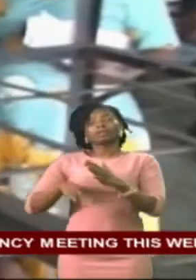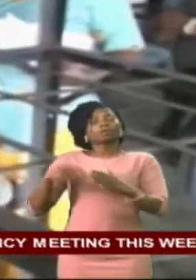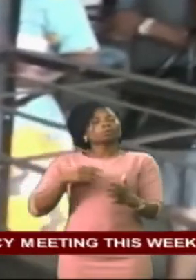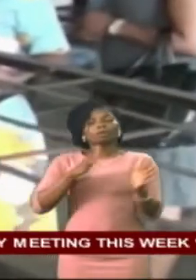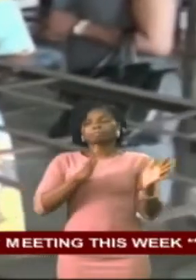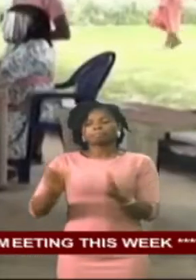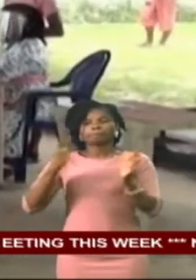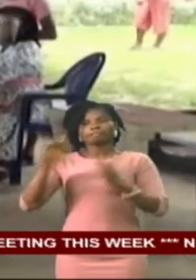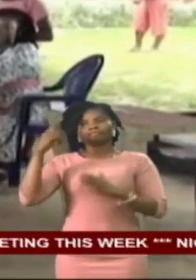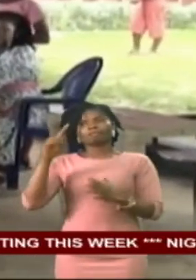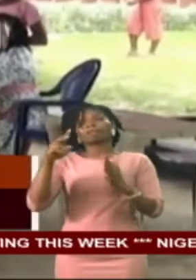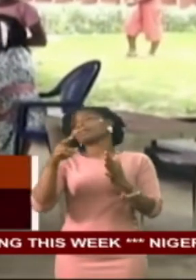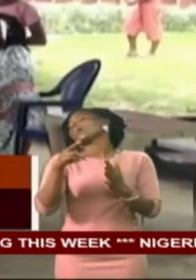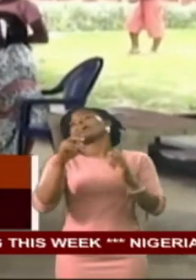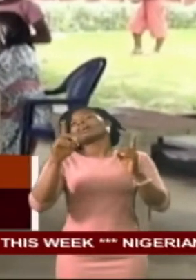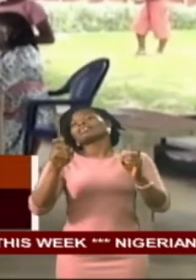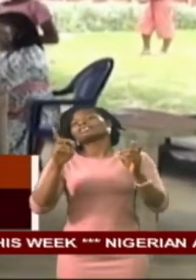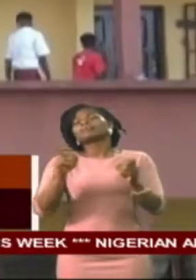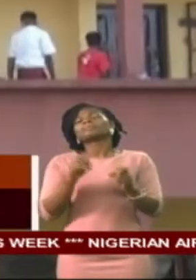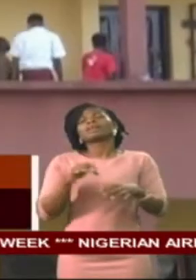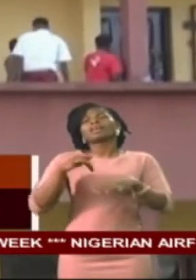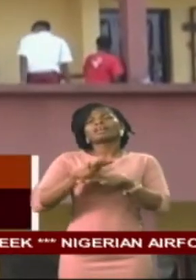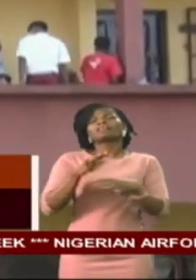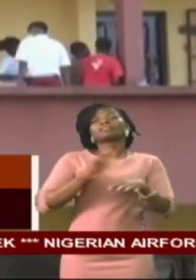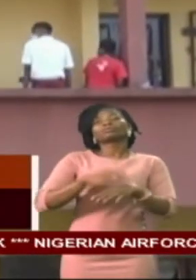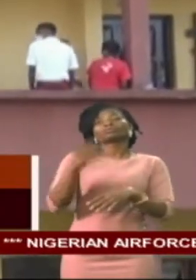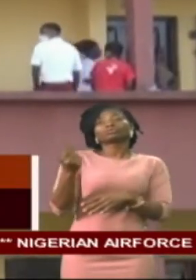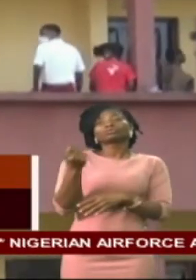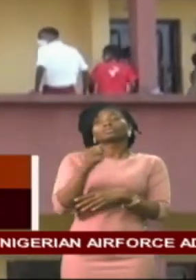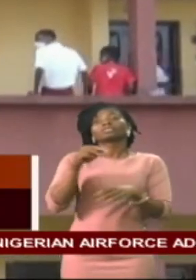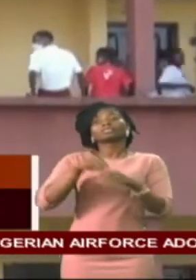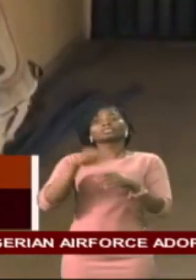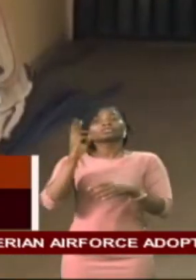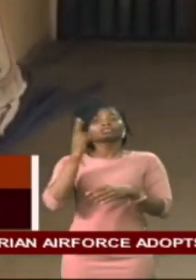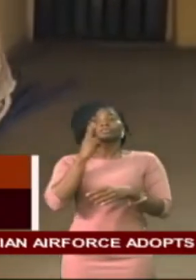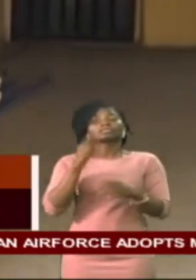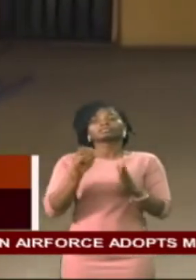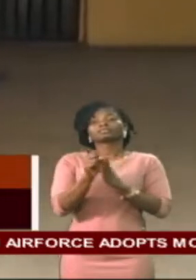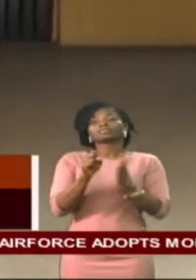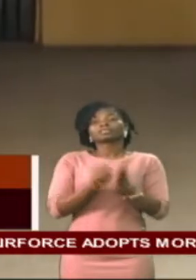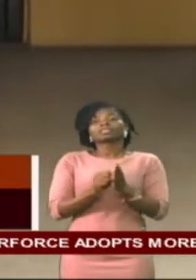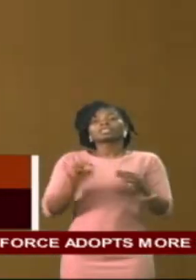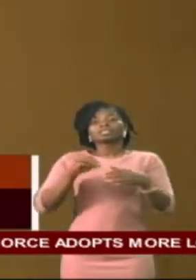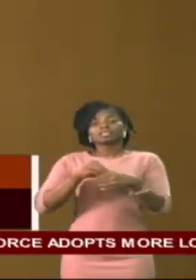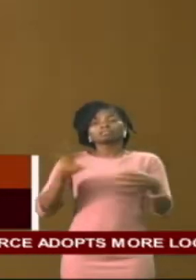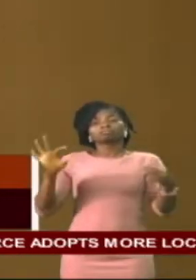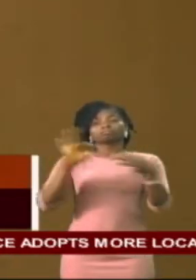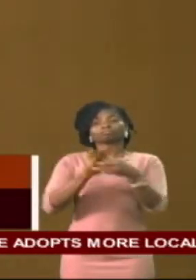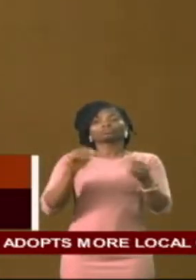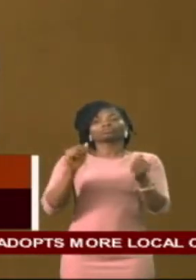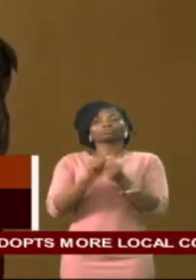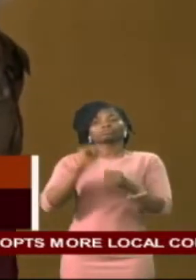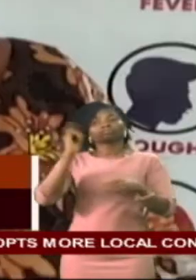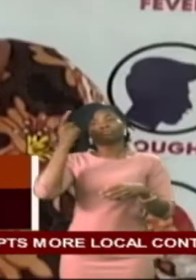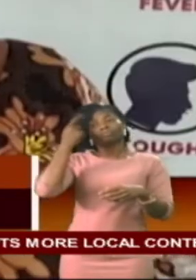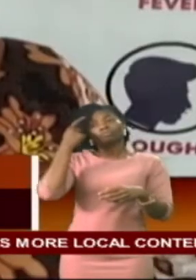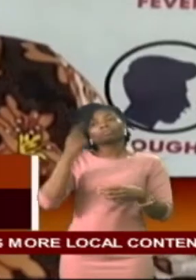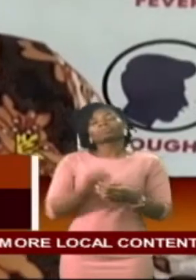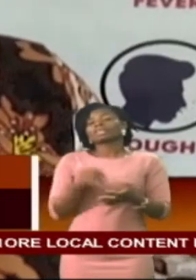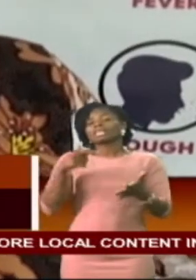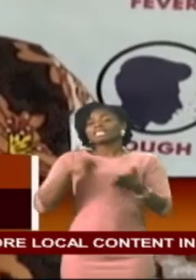on Tuesday, 4th August, Unity Schools in River State reopened in compliance with federal government's reopening directive.